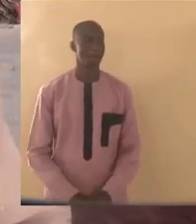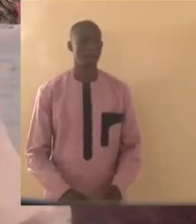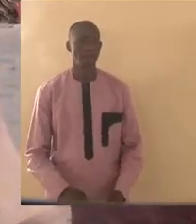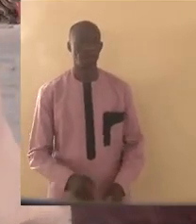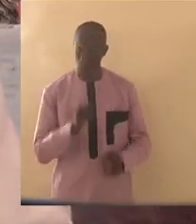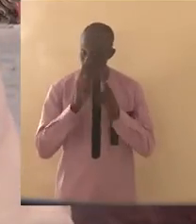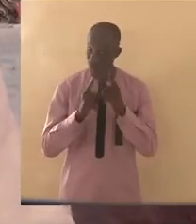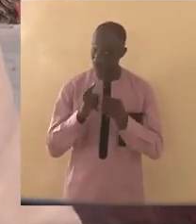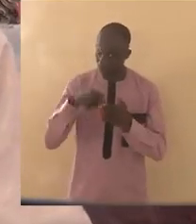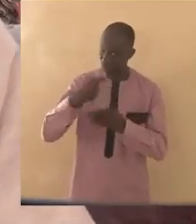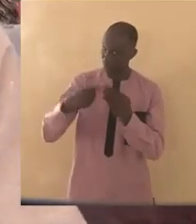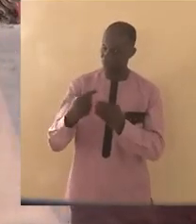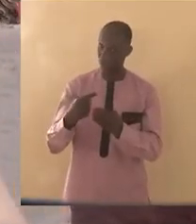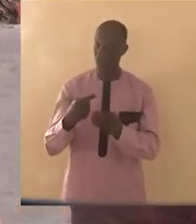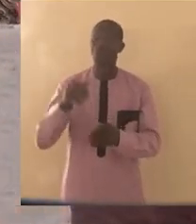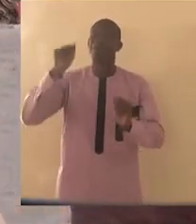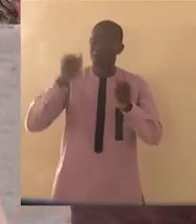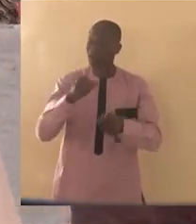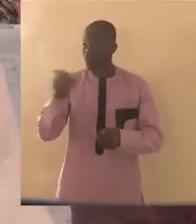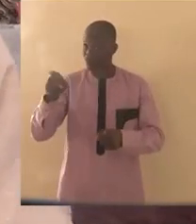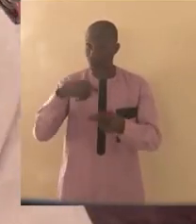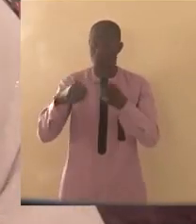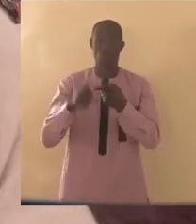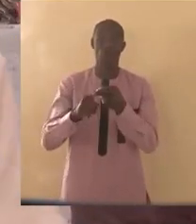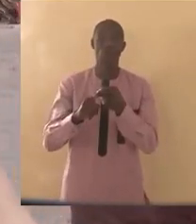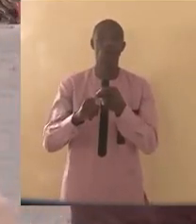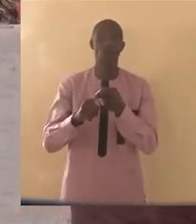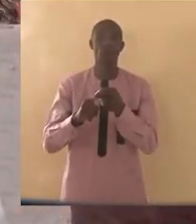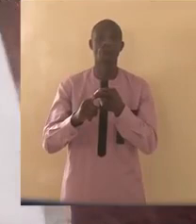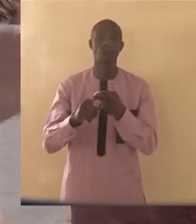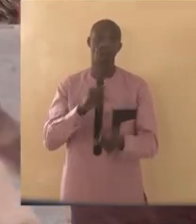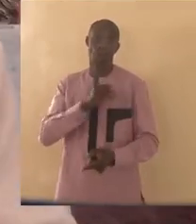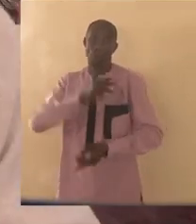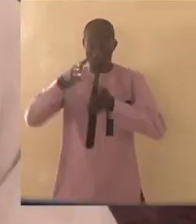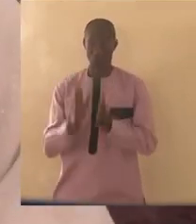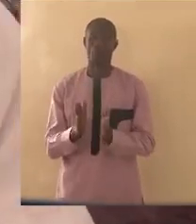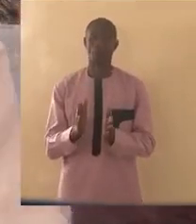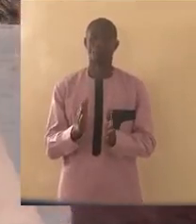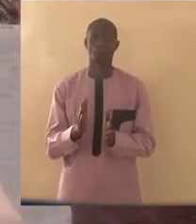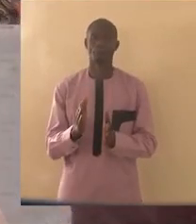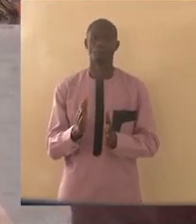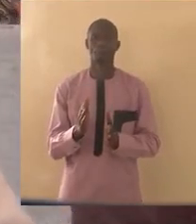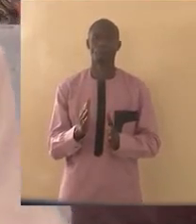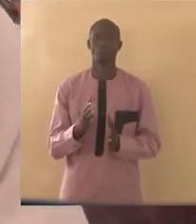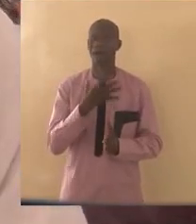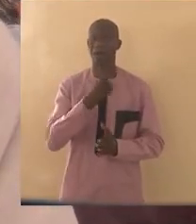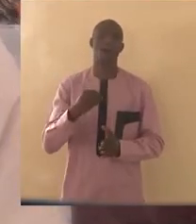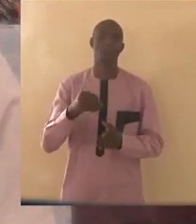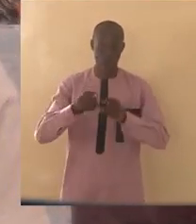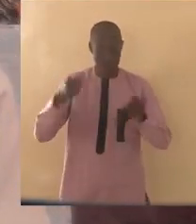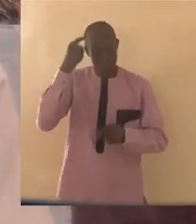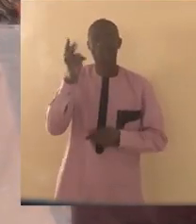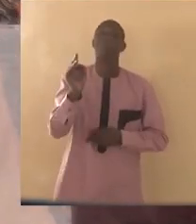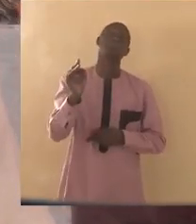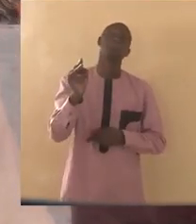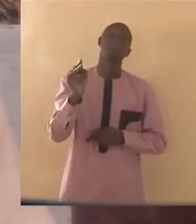Do you understand what I'm talking about? Can you go to the minister? Can you go to whatever and you decree